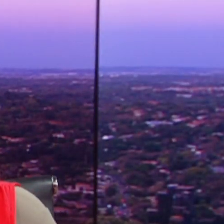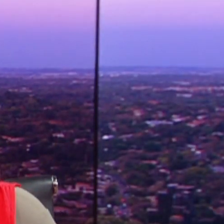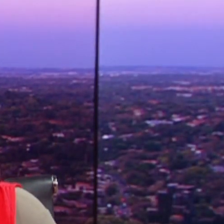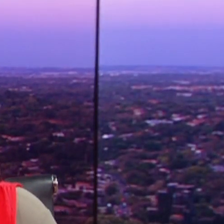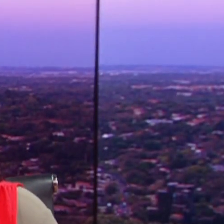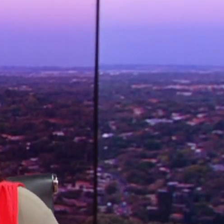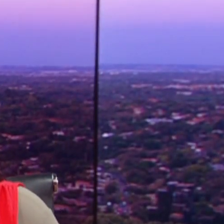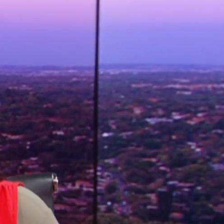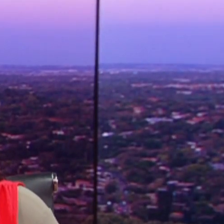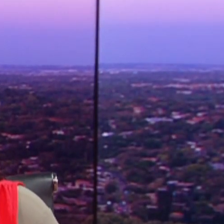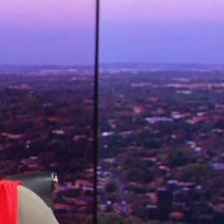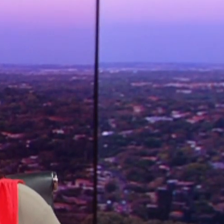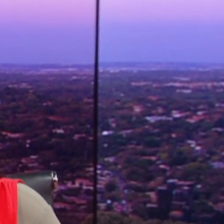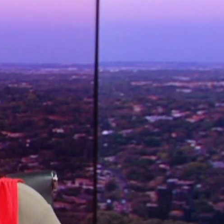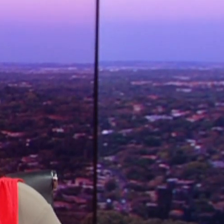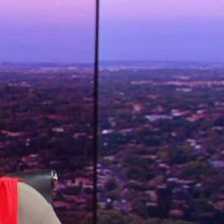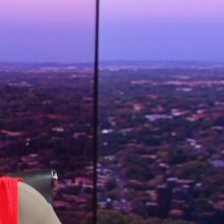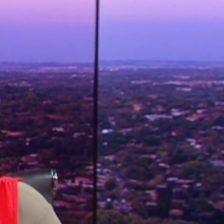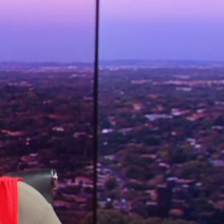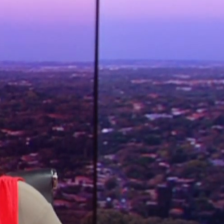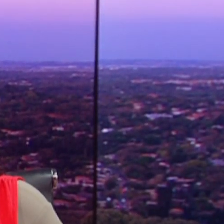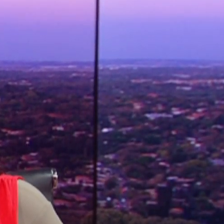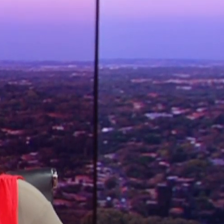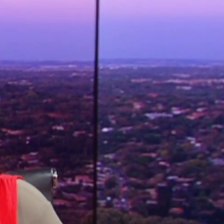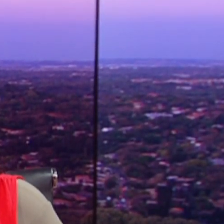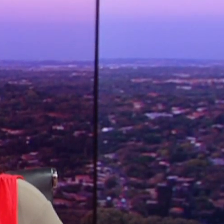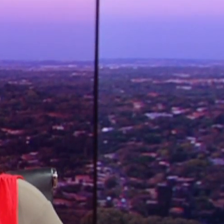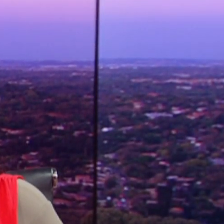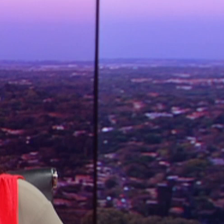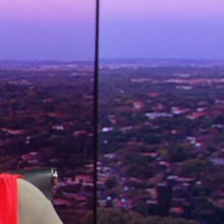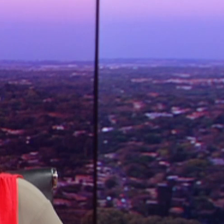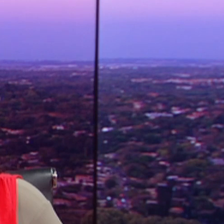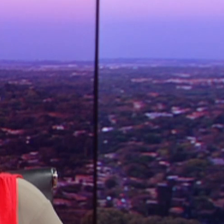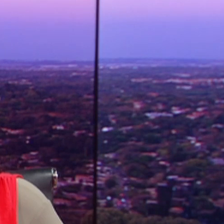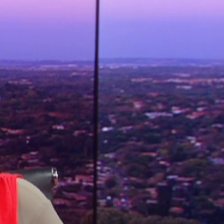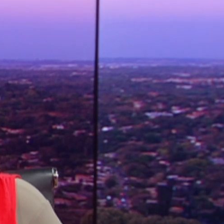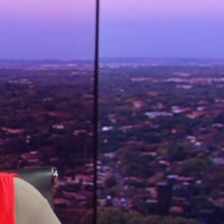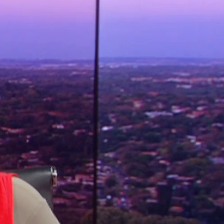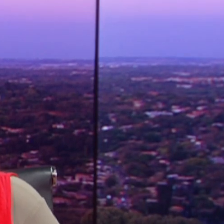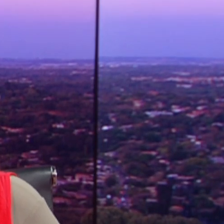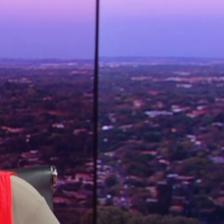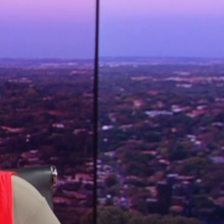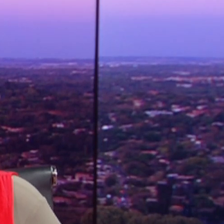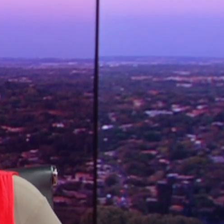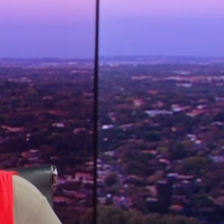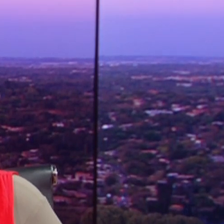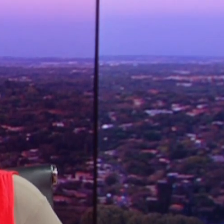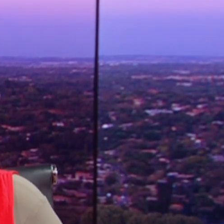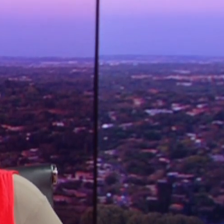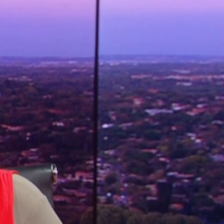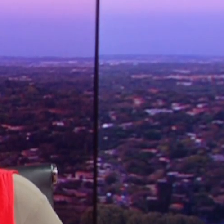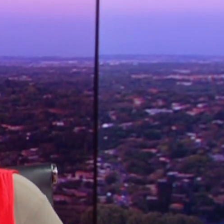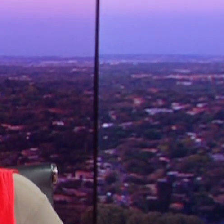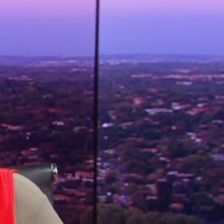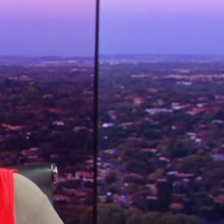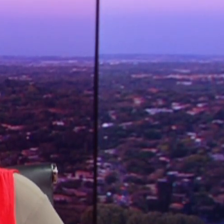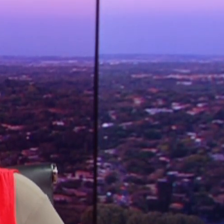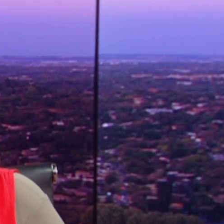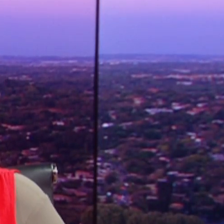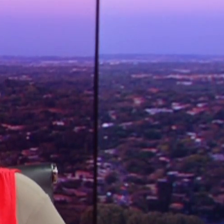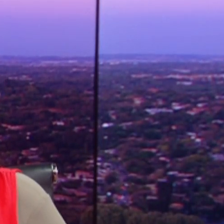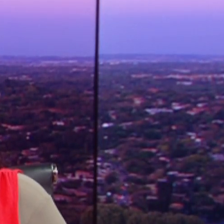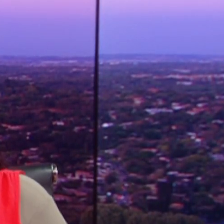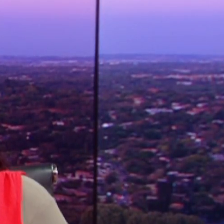Let's begin here. A short while ago, former President Thabo Mbeki addressed the Financing and Development Dialogue at the United Generals